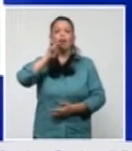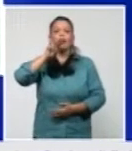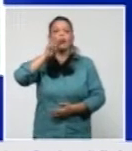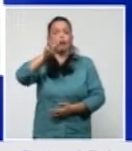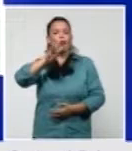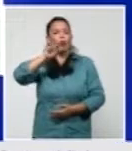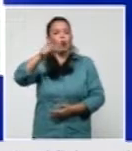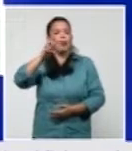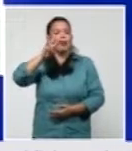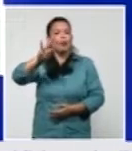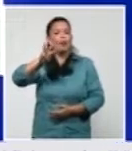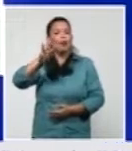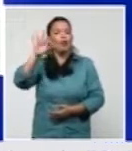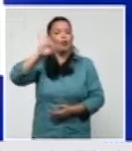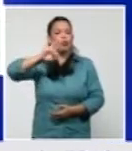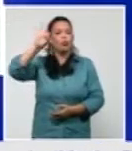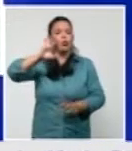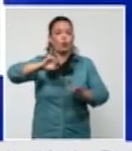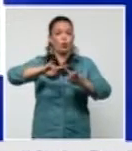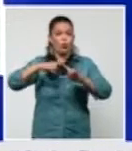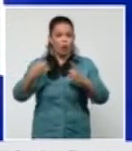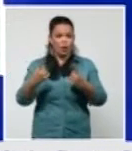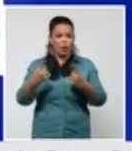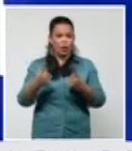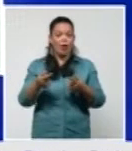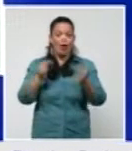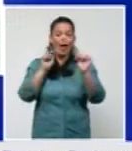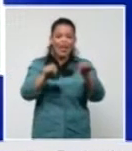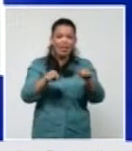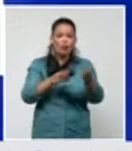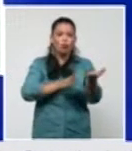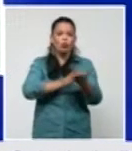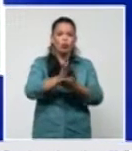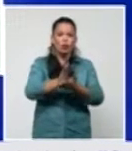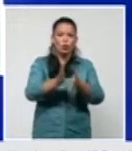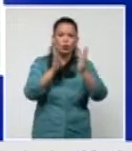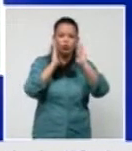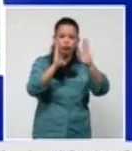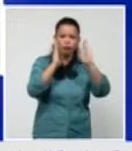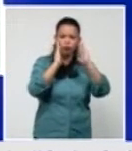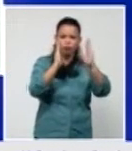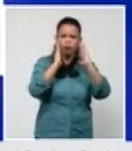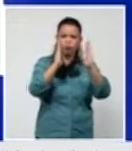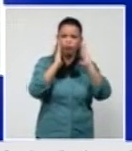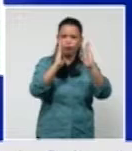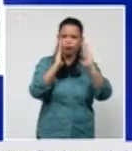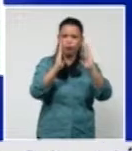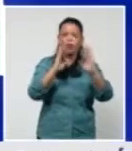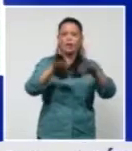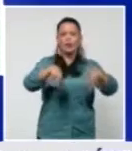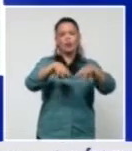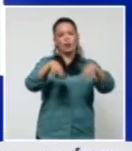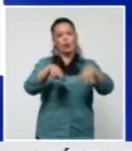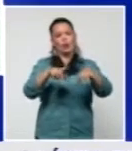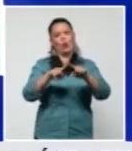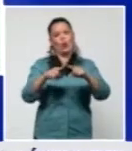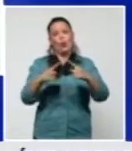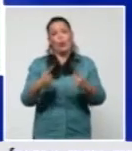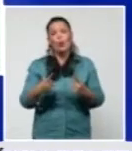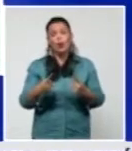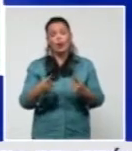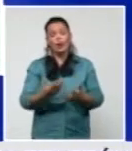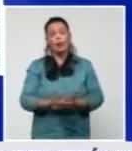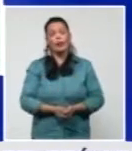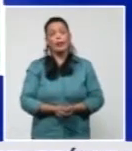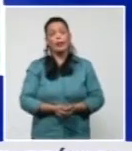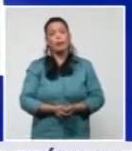or 91.4% of all confirmed cases in Cuba since the pandemic began, had contact with someone who